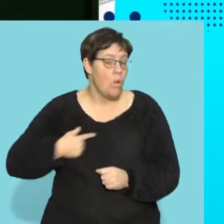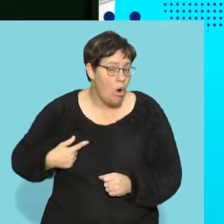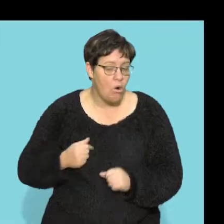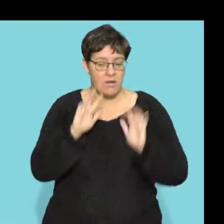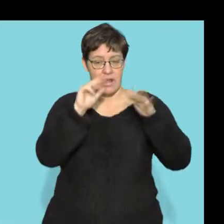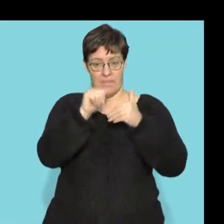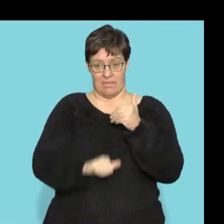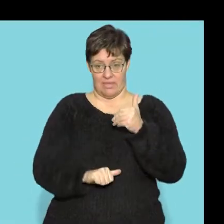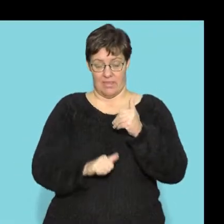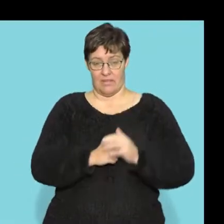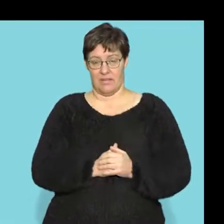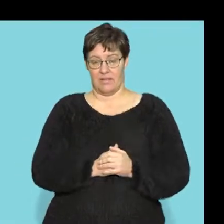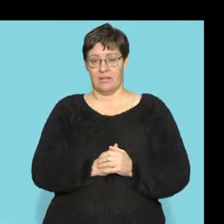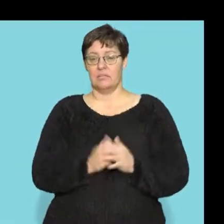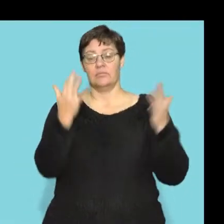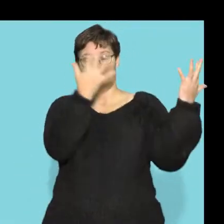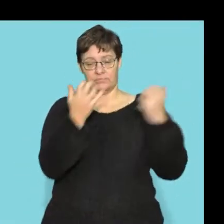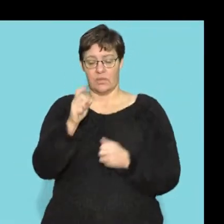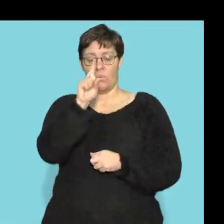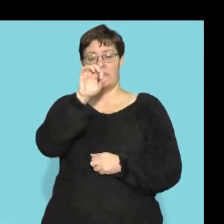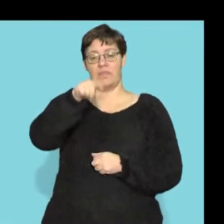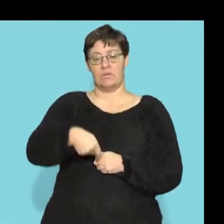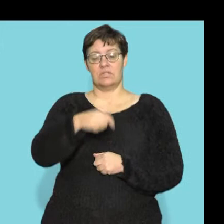If you do this calculation, you're going to get a figure of